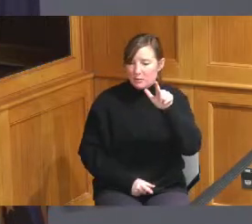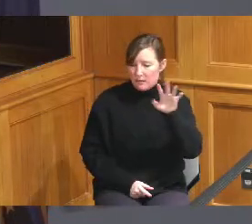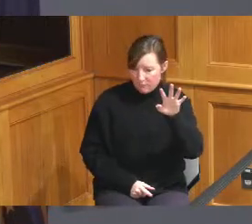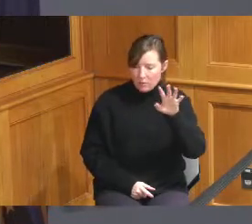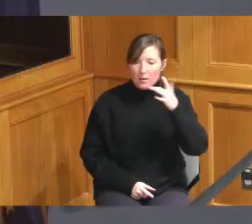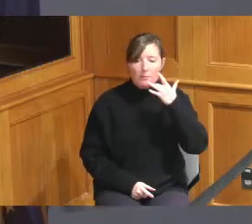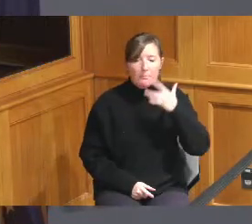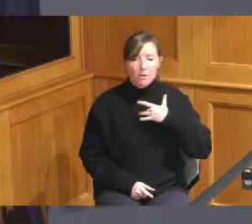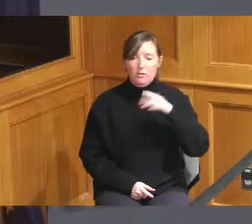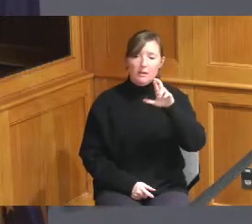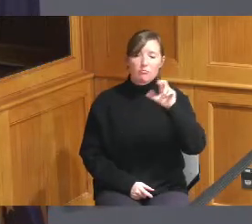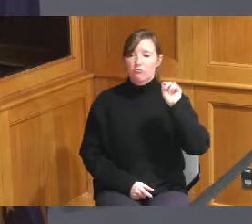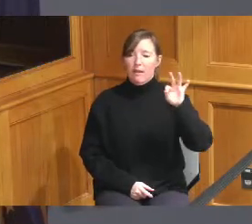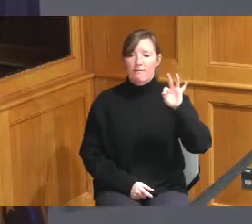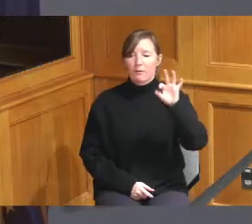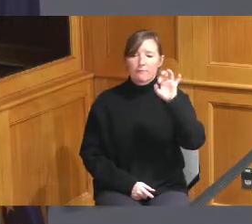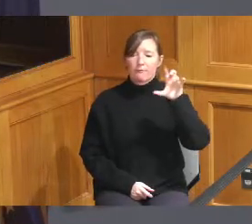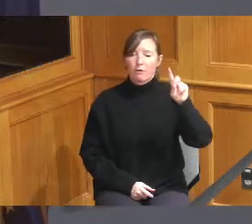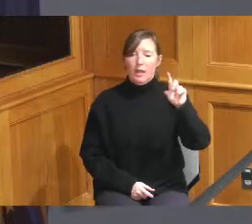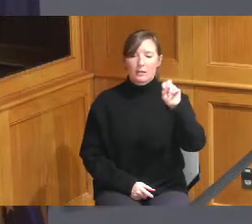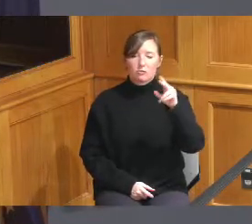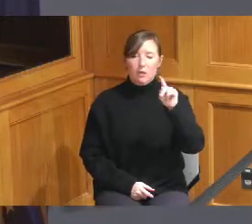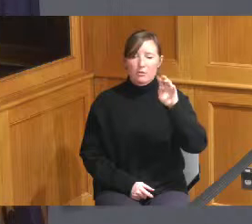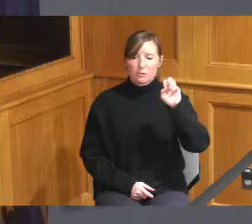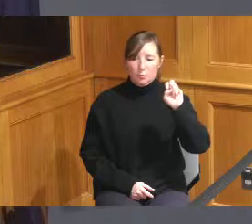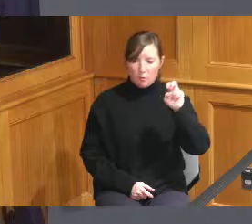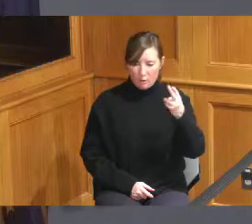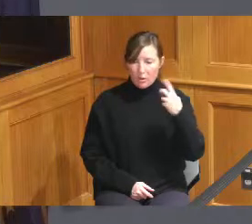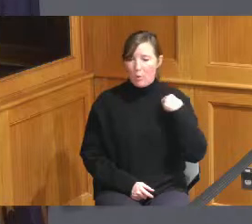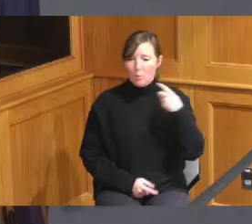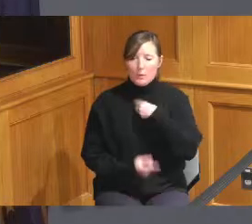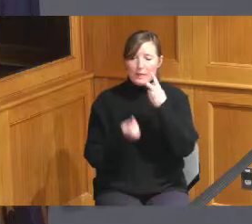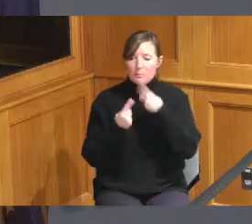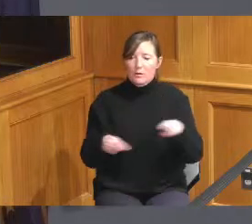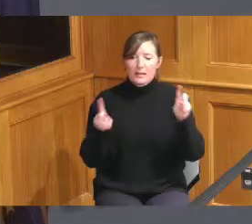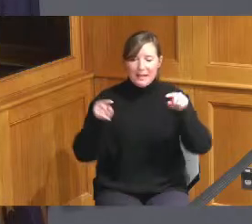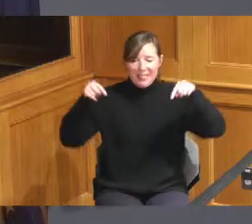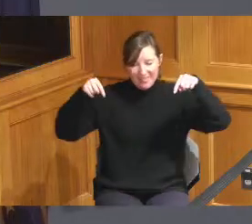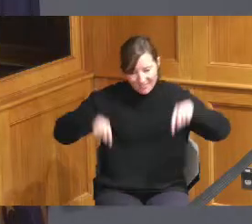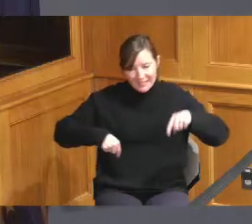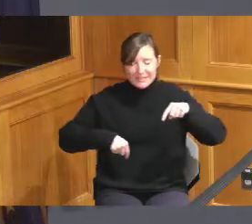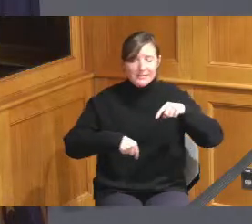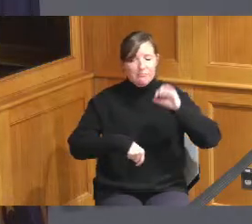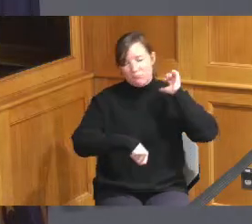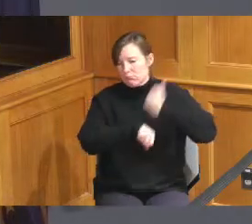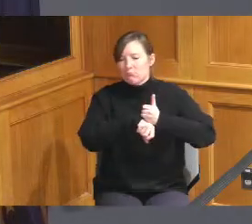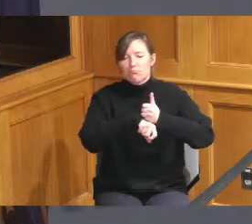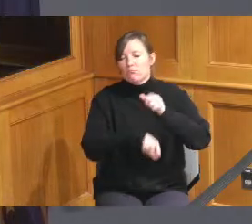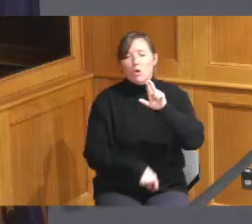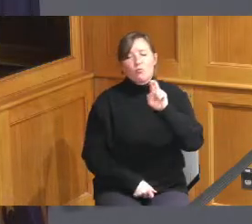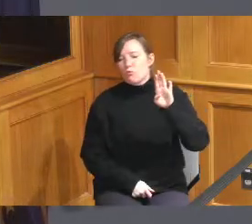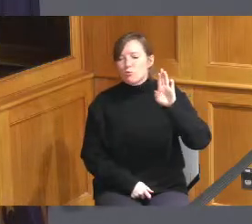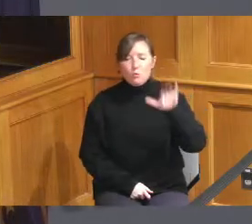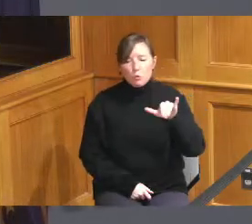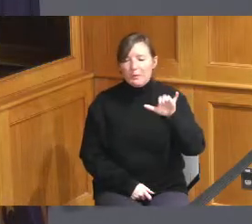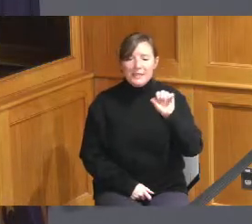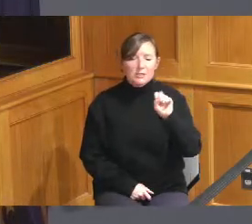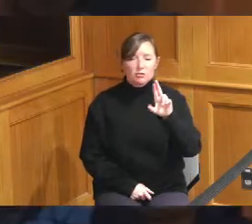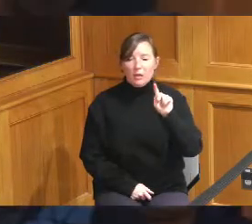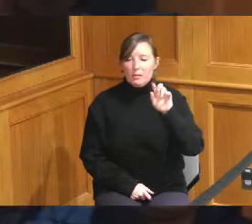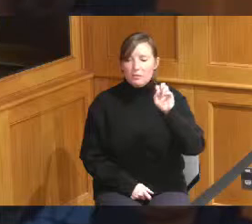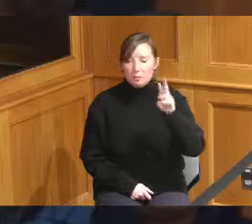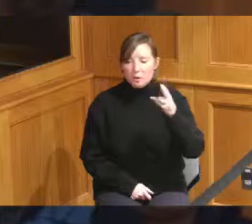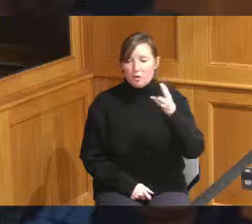birthday of Reverend Fred Shuttlesworth. We proclaim it Mrs. Ruby Shuttlesworth Bester Day in